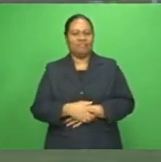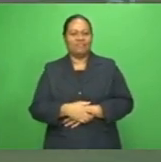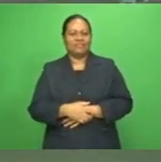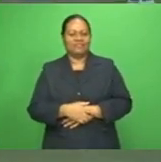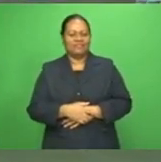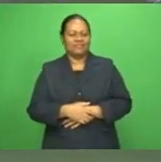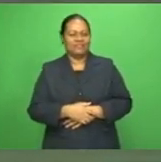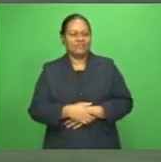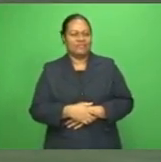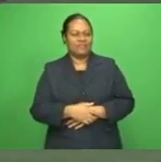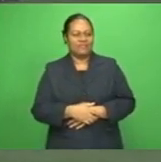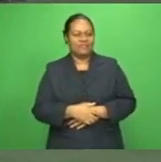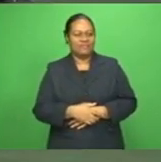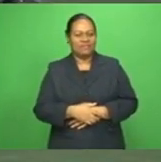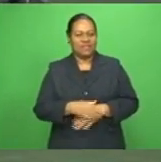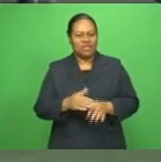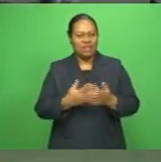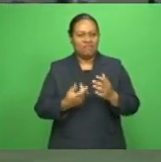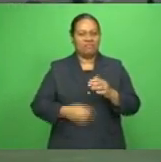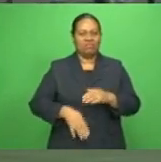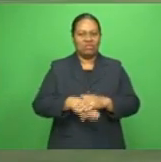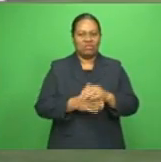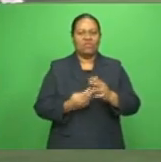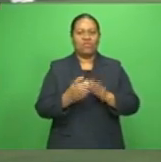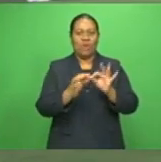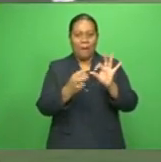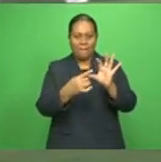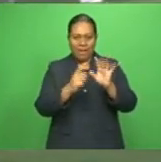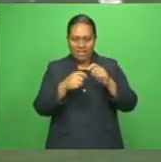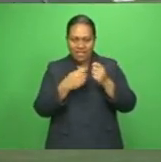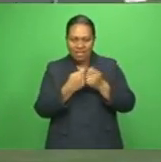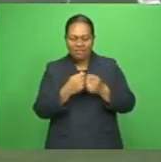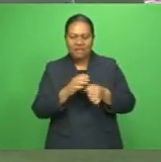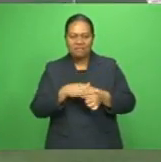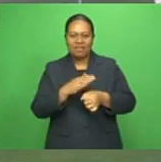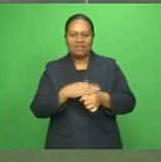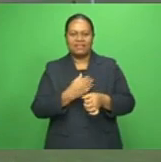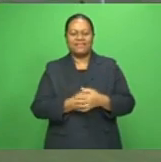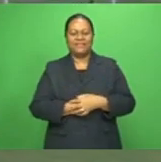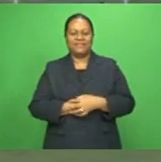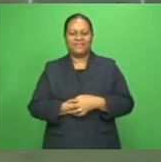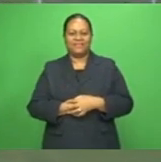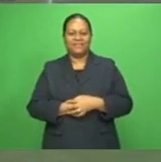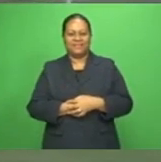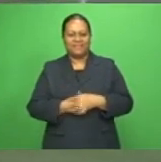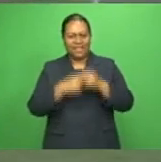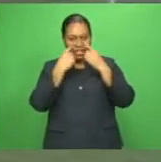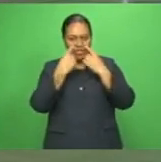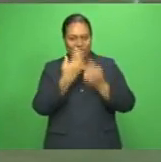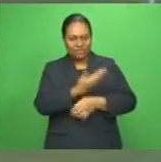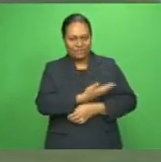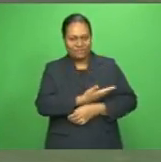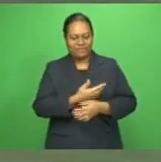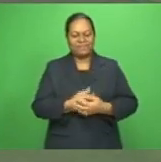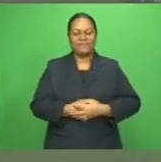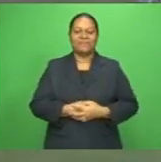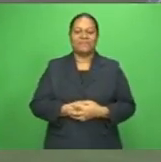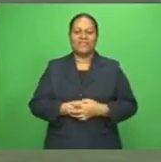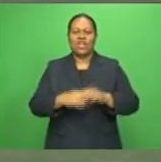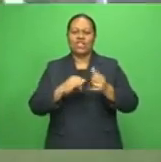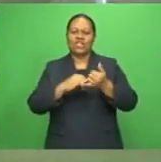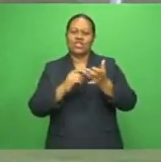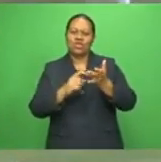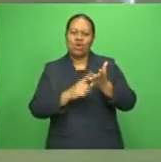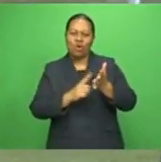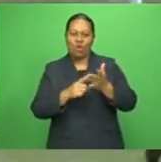Comes in and a easy goal from Ba. A bit slow, Abu Zahid, he seals it in the way. Abu finding Saula Wanga.